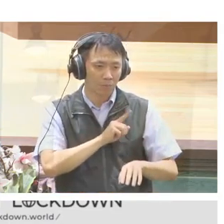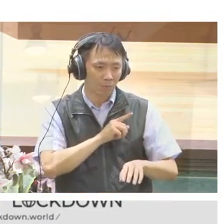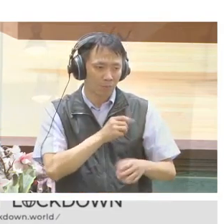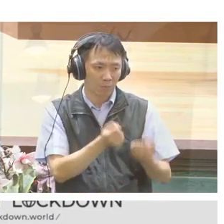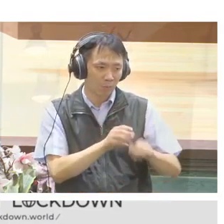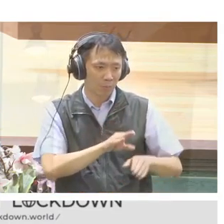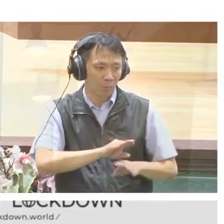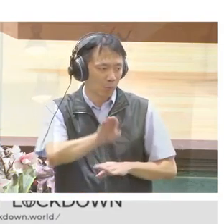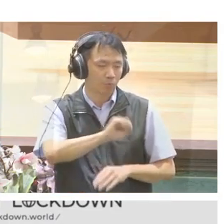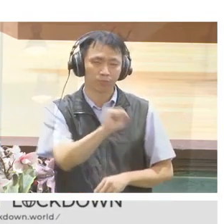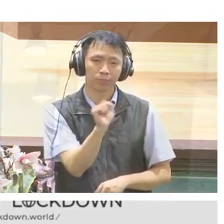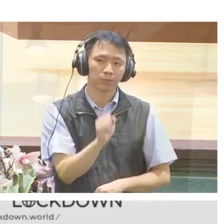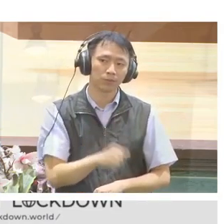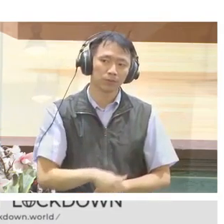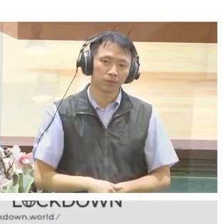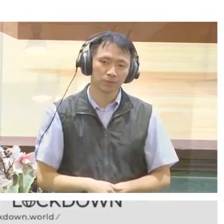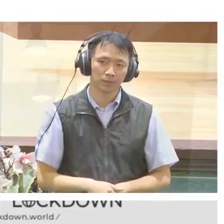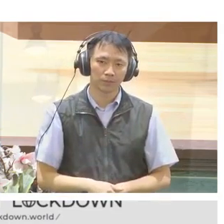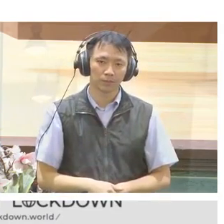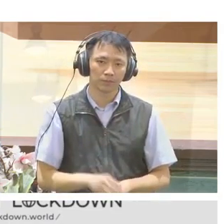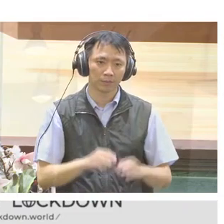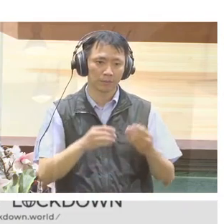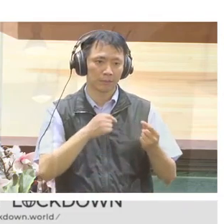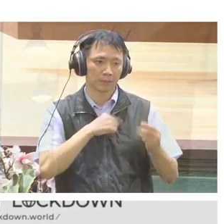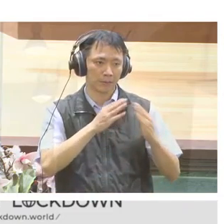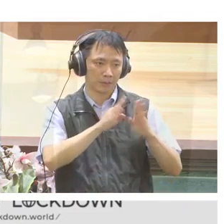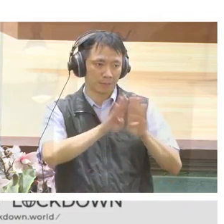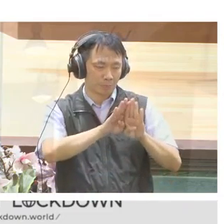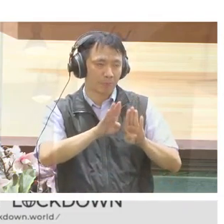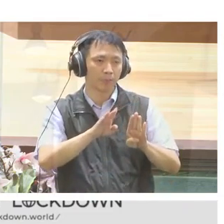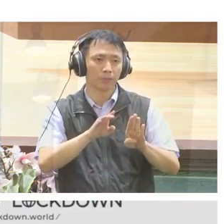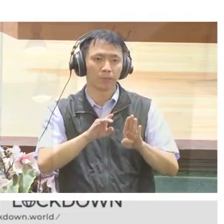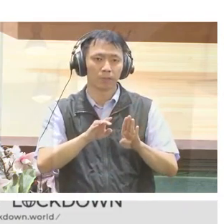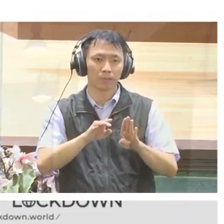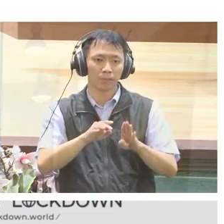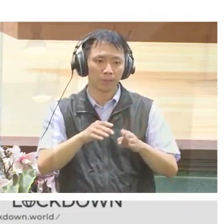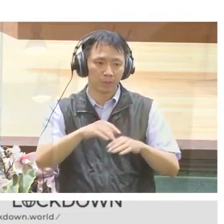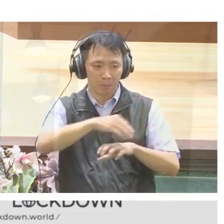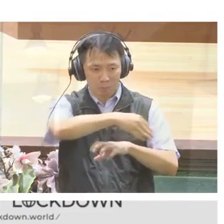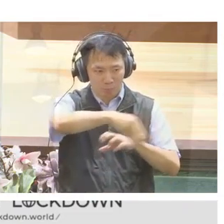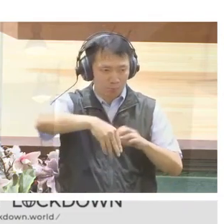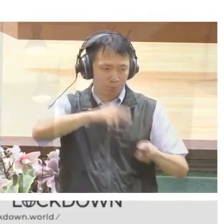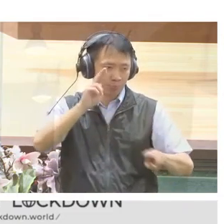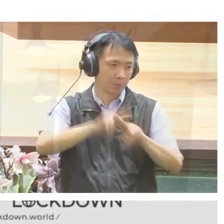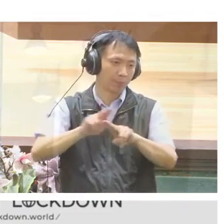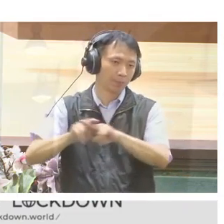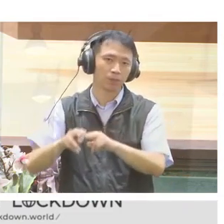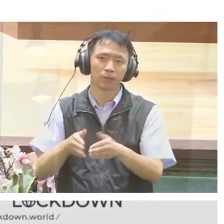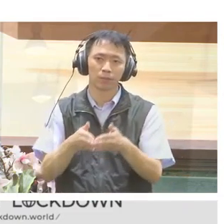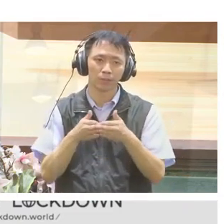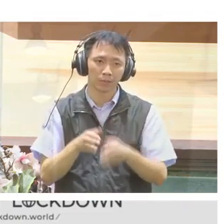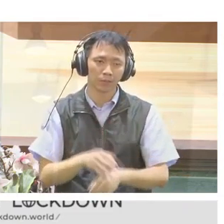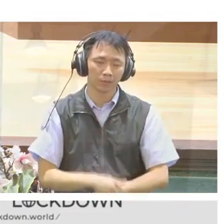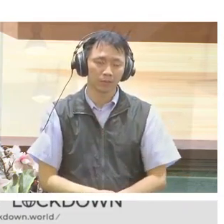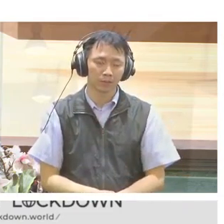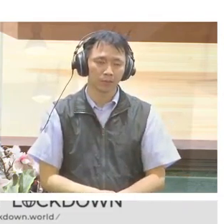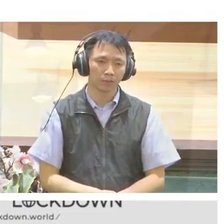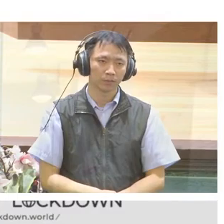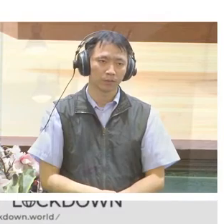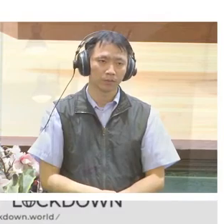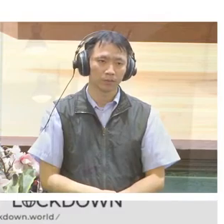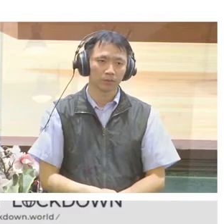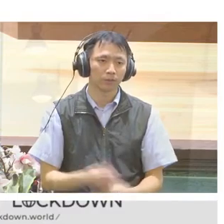see Eritrea, a very similar situation. We had some really highly militarized approach. India, Sri